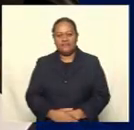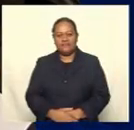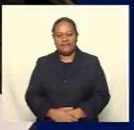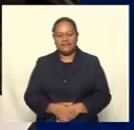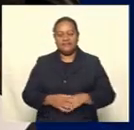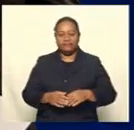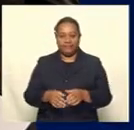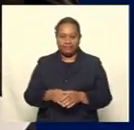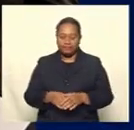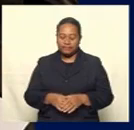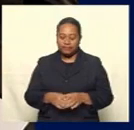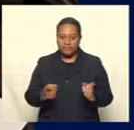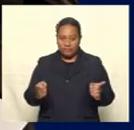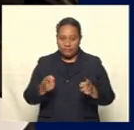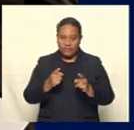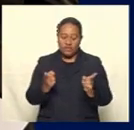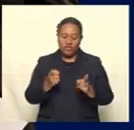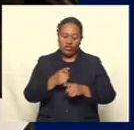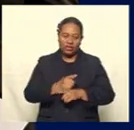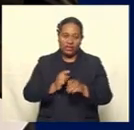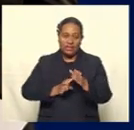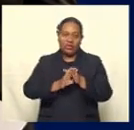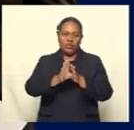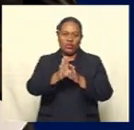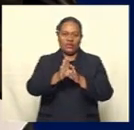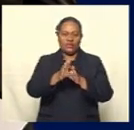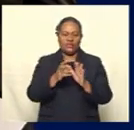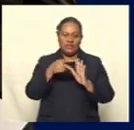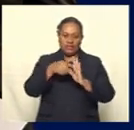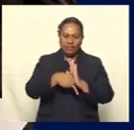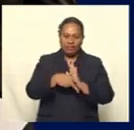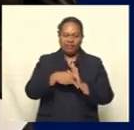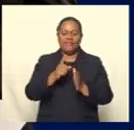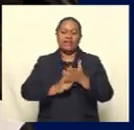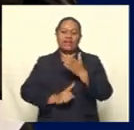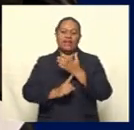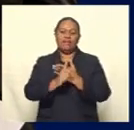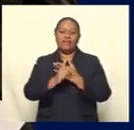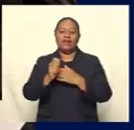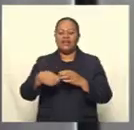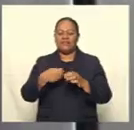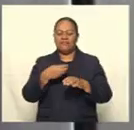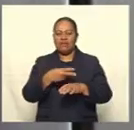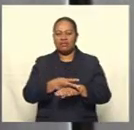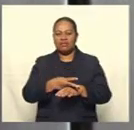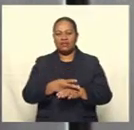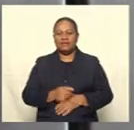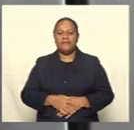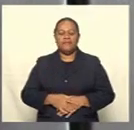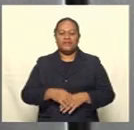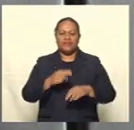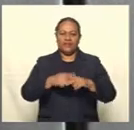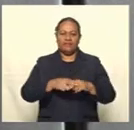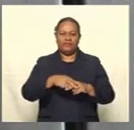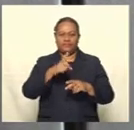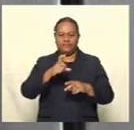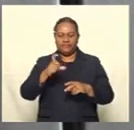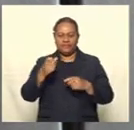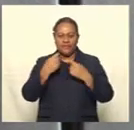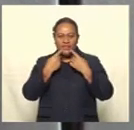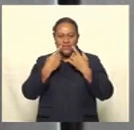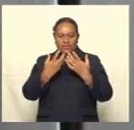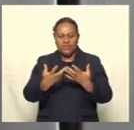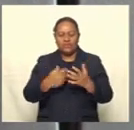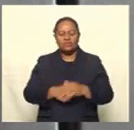There will be a slight increase in the price of motor spirit and premix from next month. The Fijian Competition and Consumer Commission has announced that